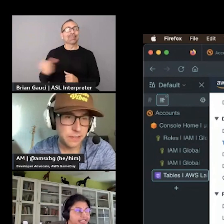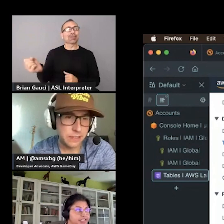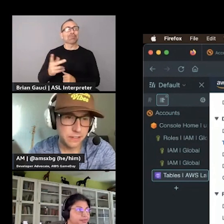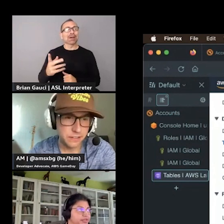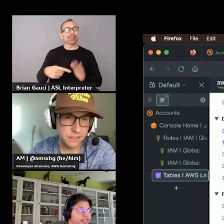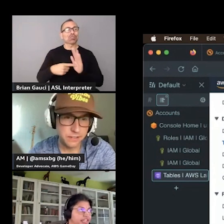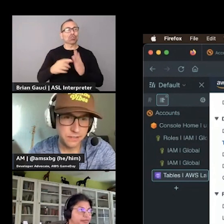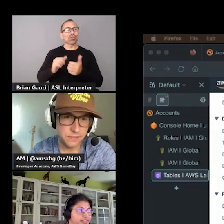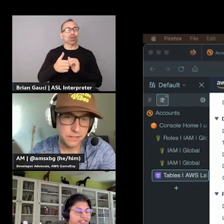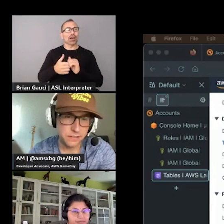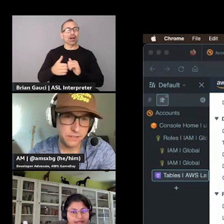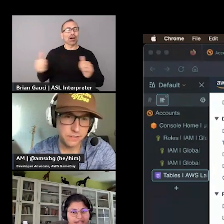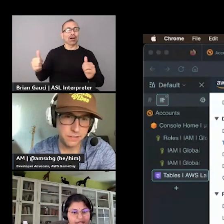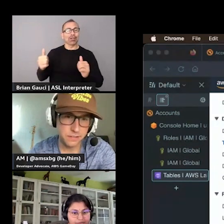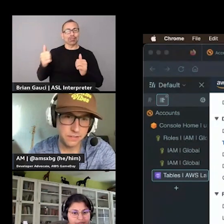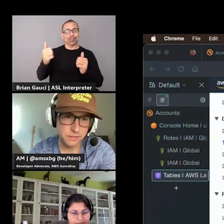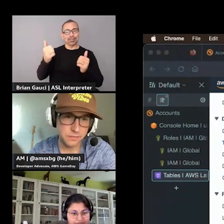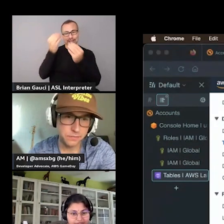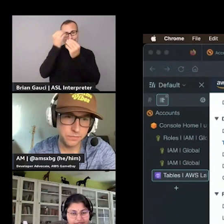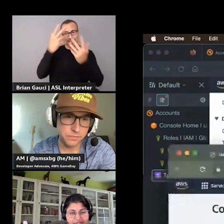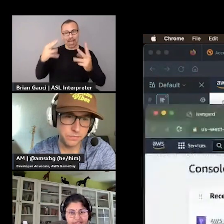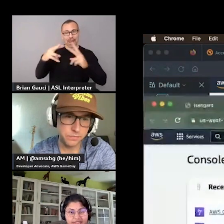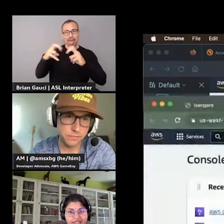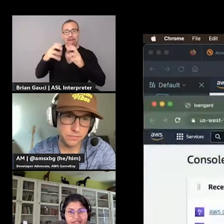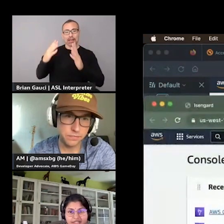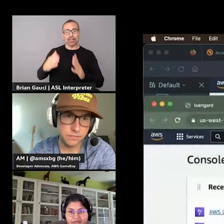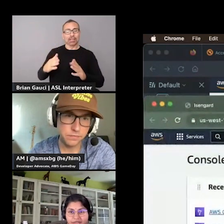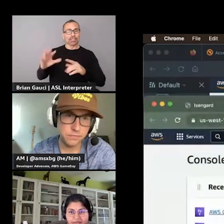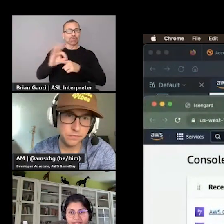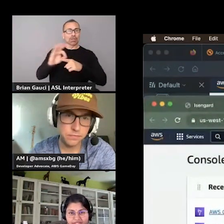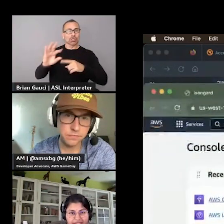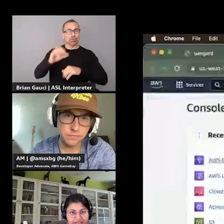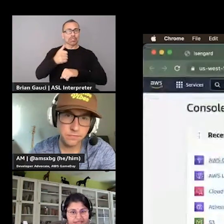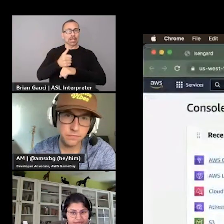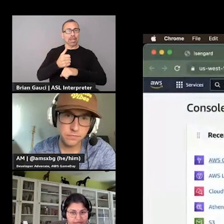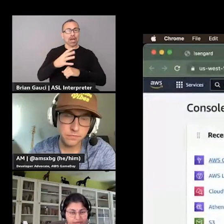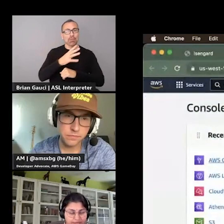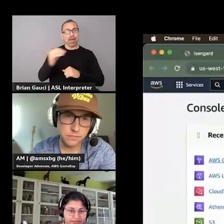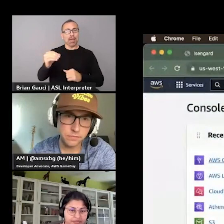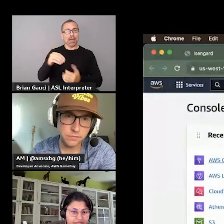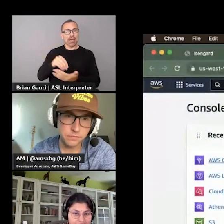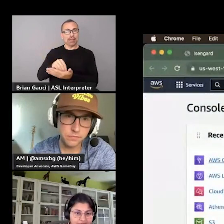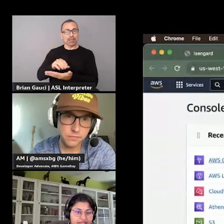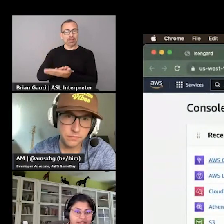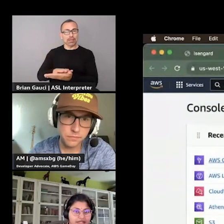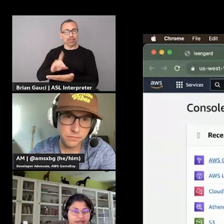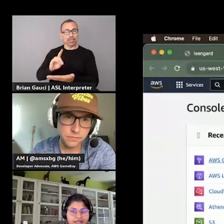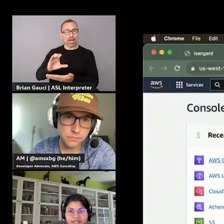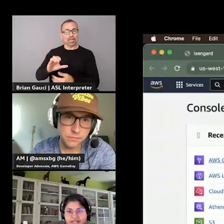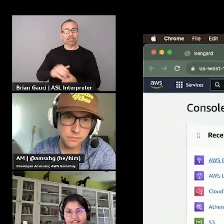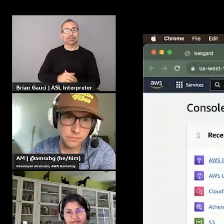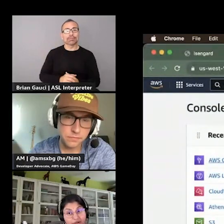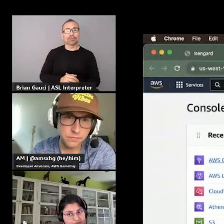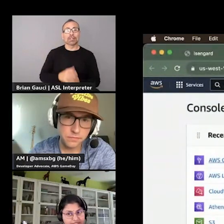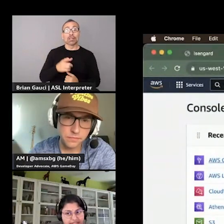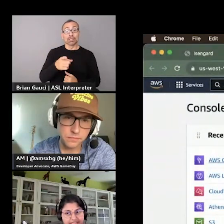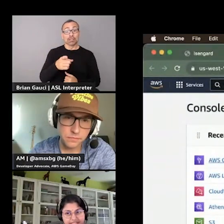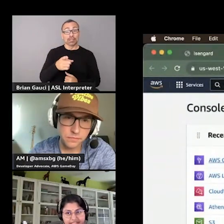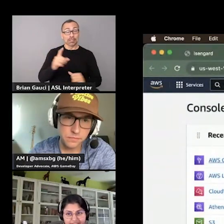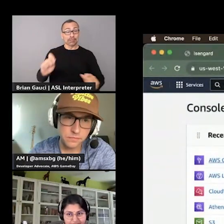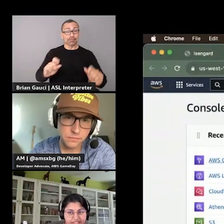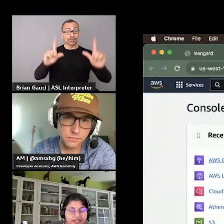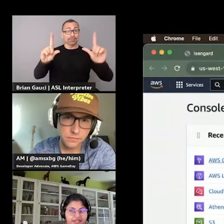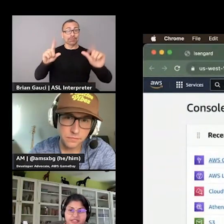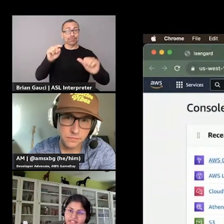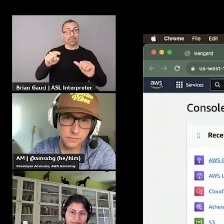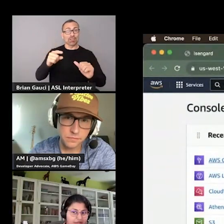data analyst permissions can be set up and how that works. So let me share this window. Here I have logged in as a